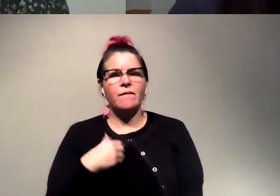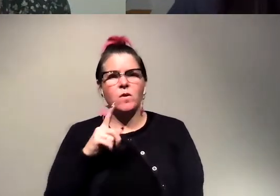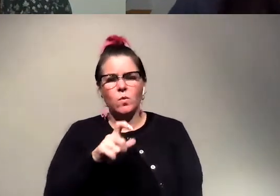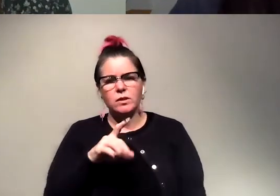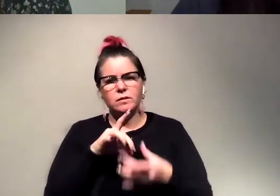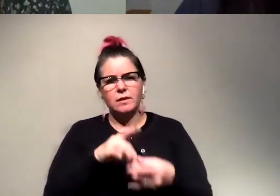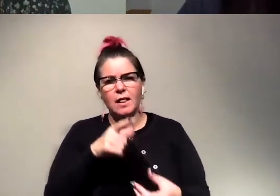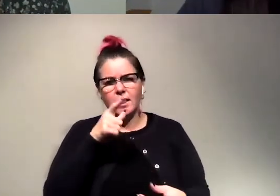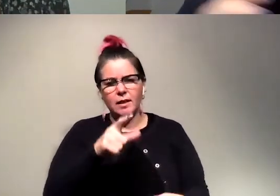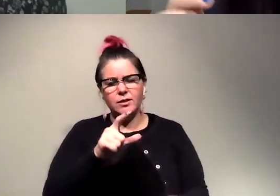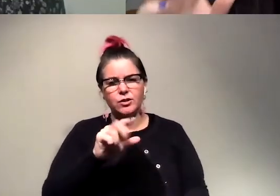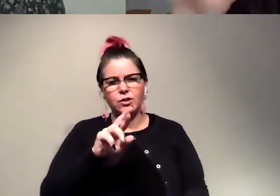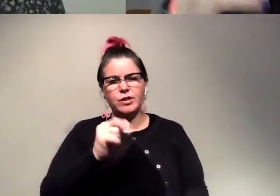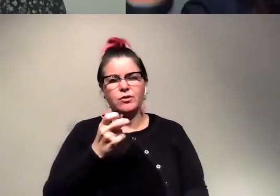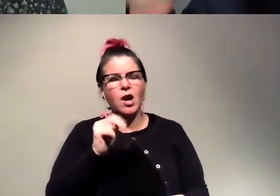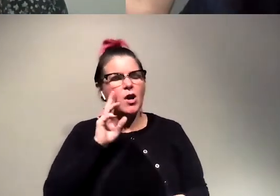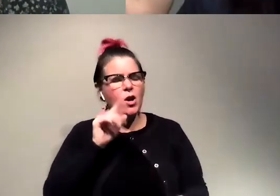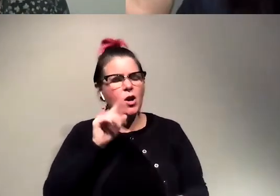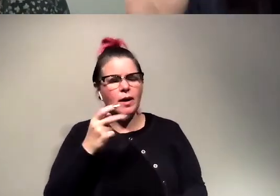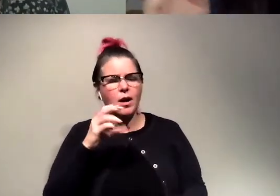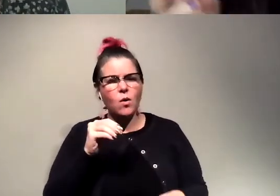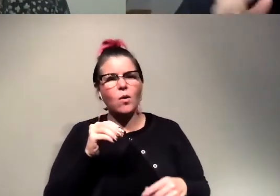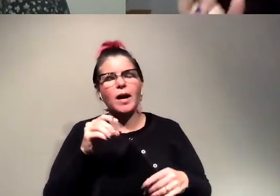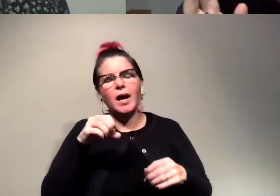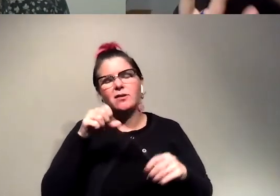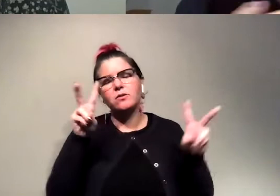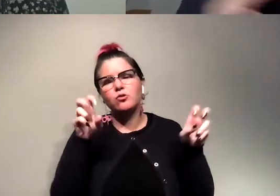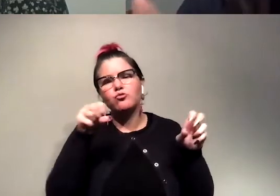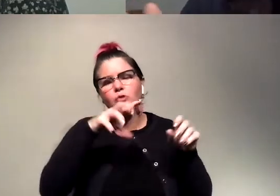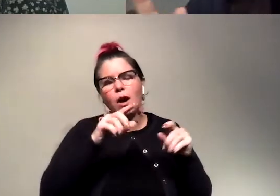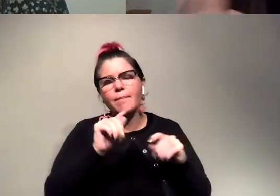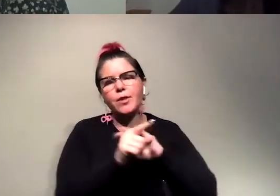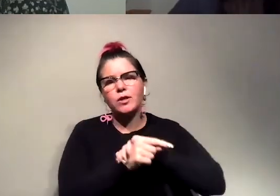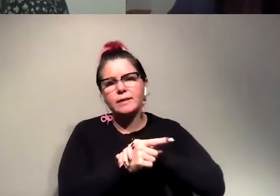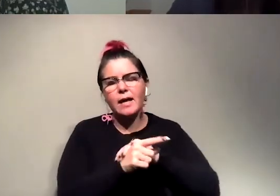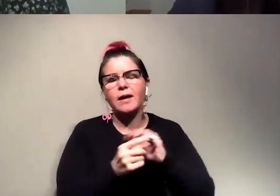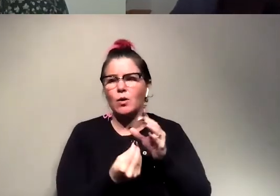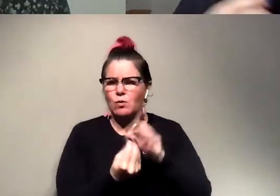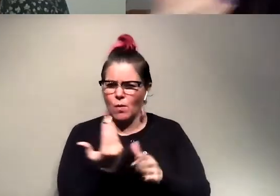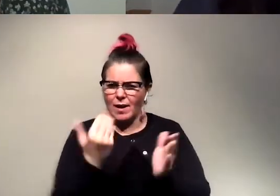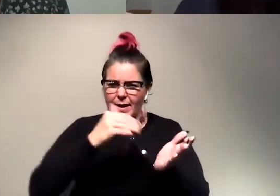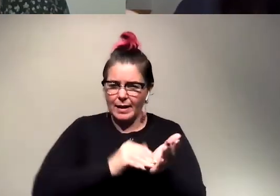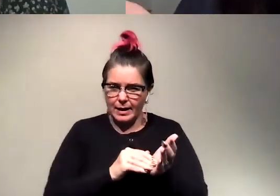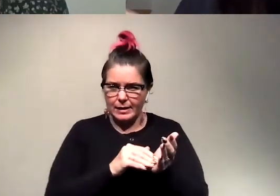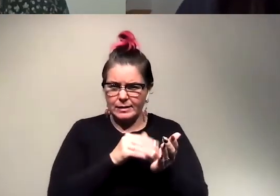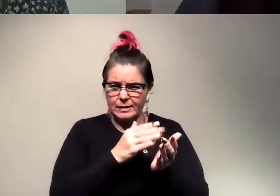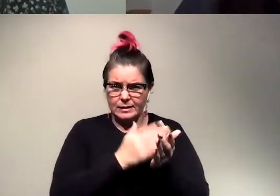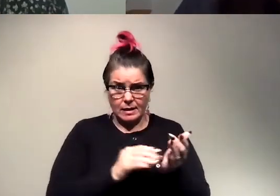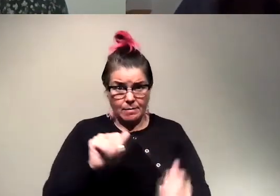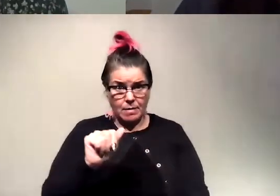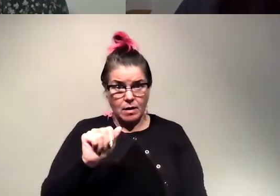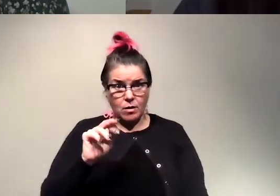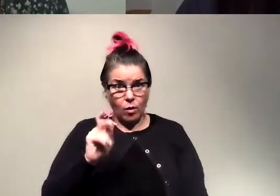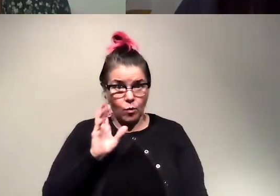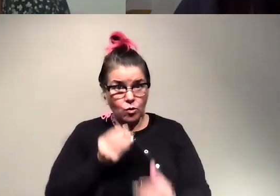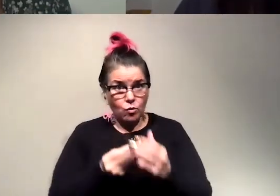lizard regeneration. We know that geckos can drop their tails and some geckos can grow them back. First of all, do anoles grow their tails